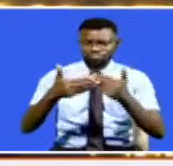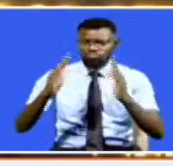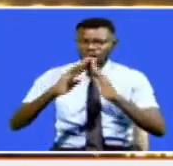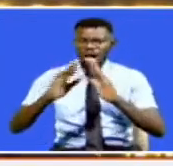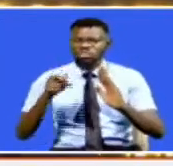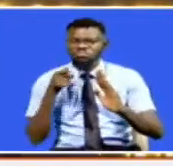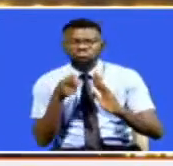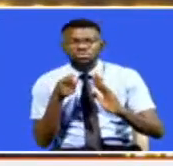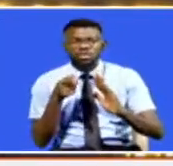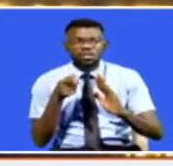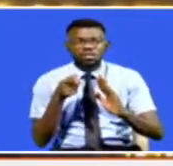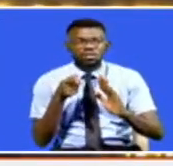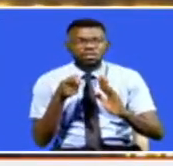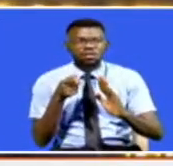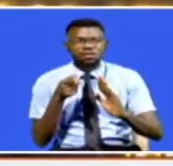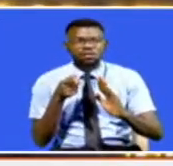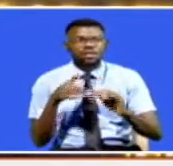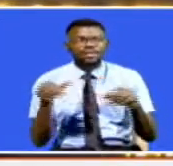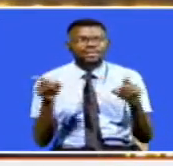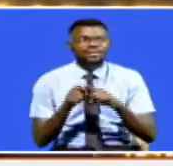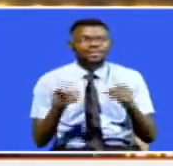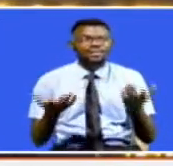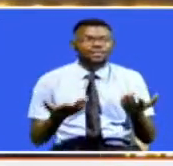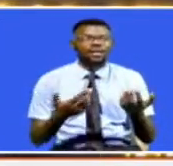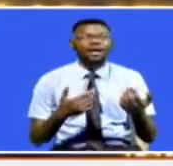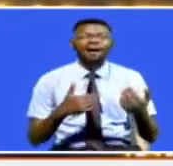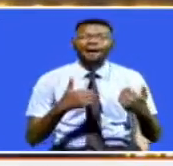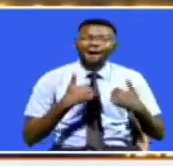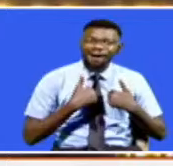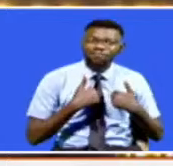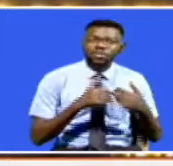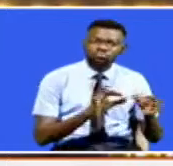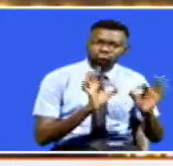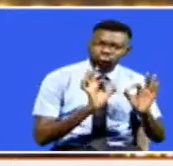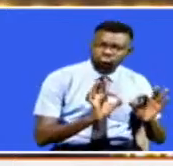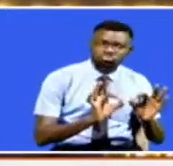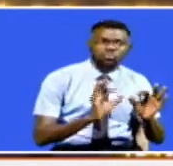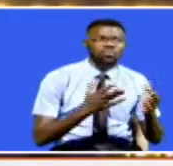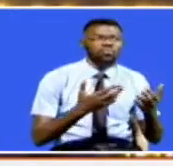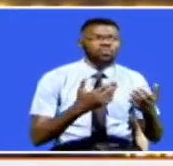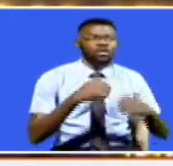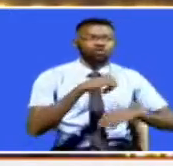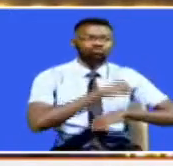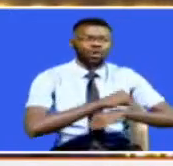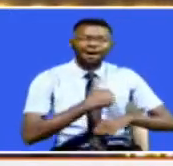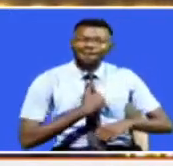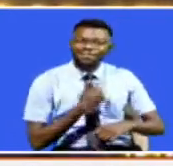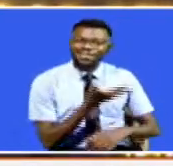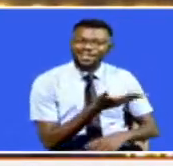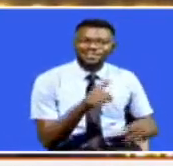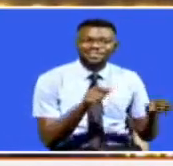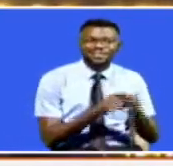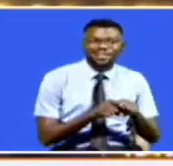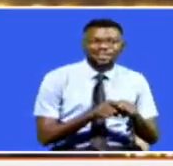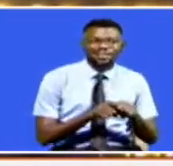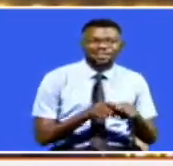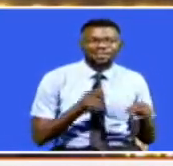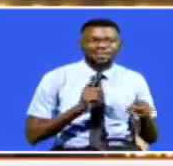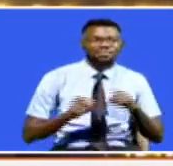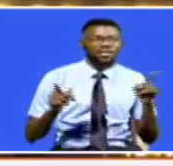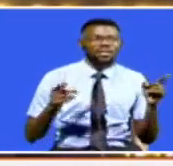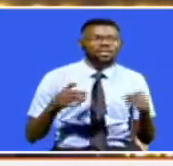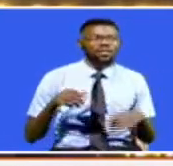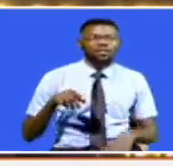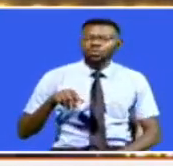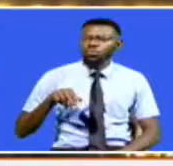it's not just a home. We are building new schools, we are building new clinics. Our model is that you should not walk more than 5 minutes